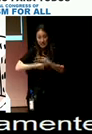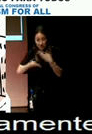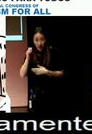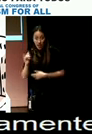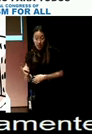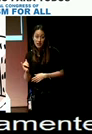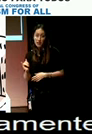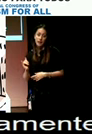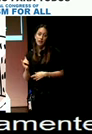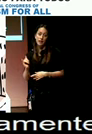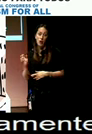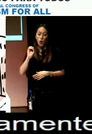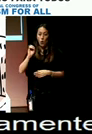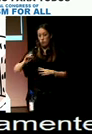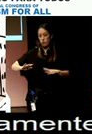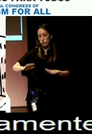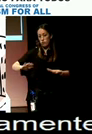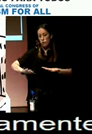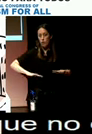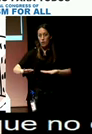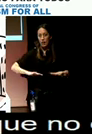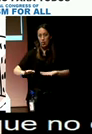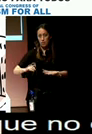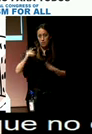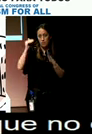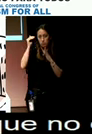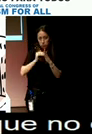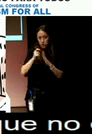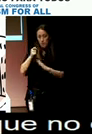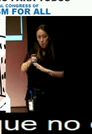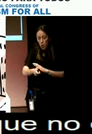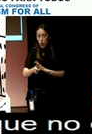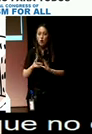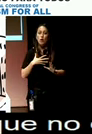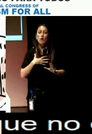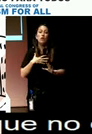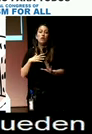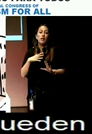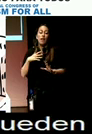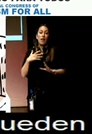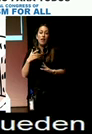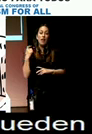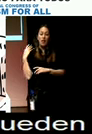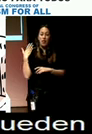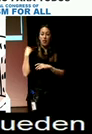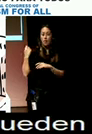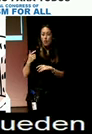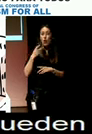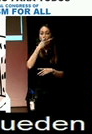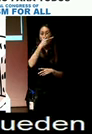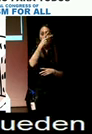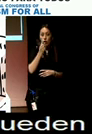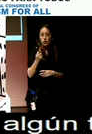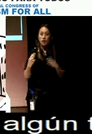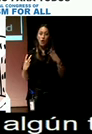people or people with reduced mobility who have wanted to